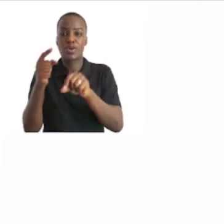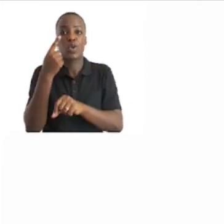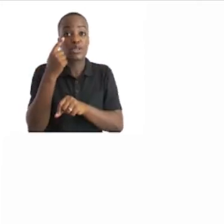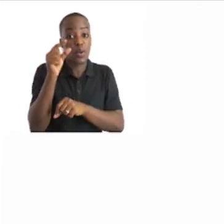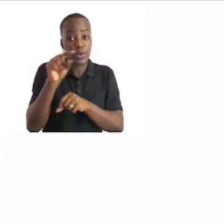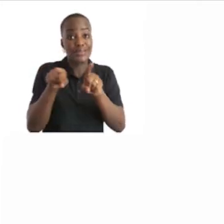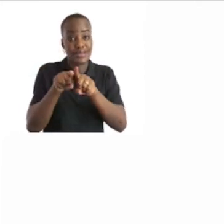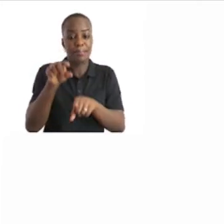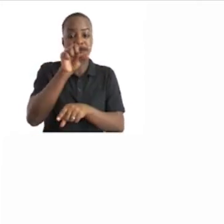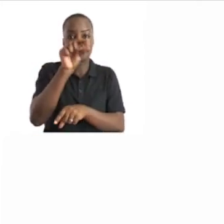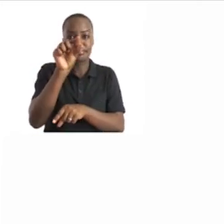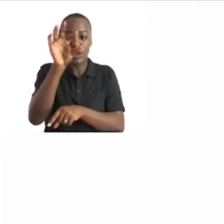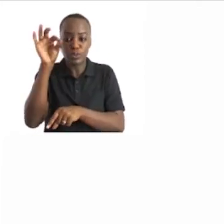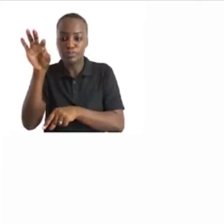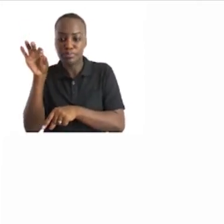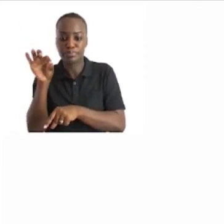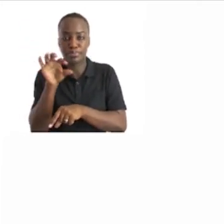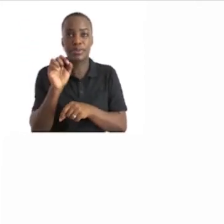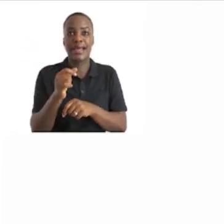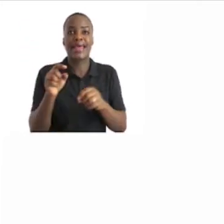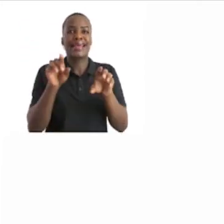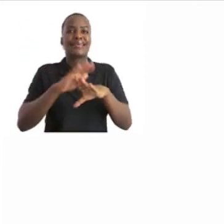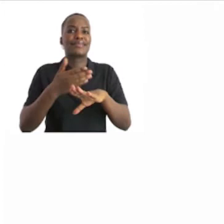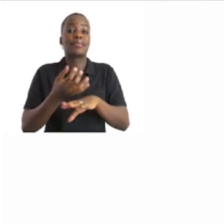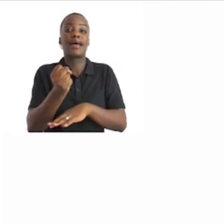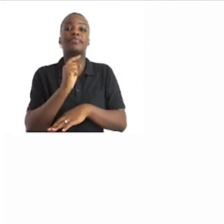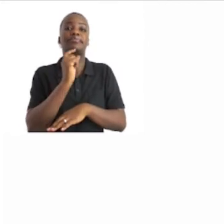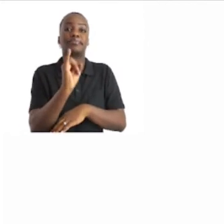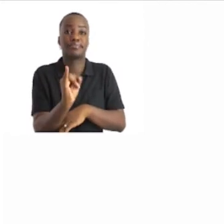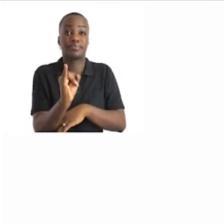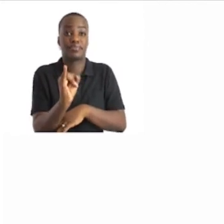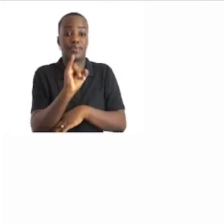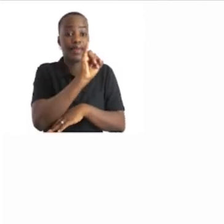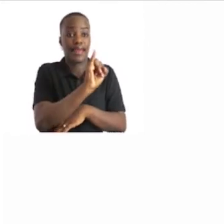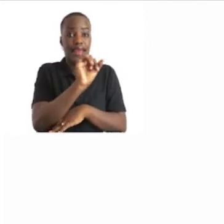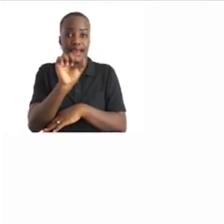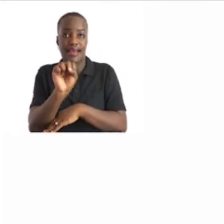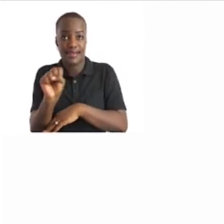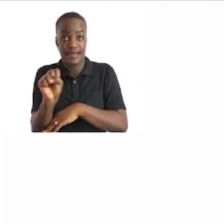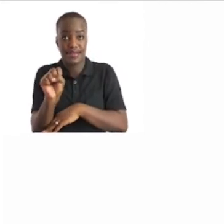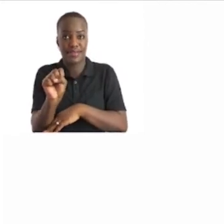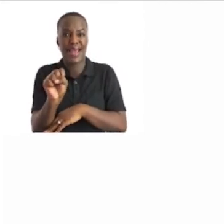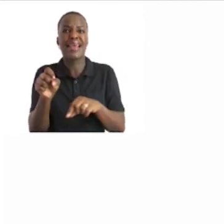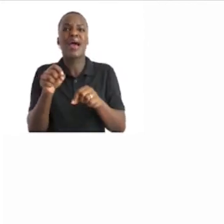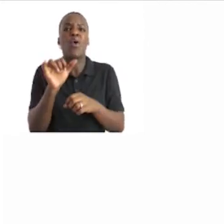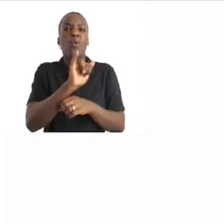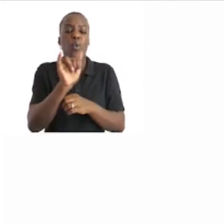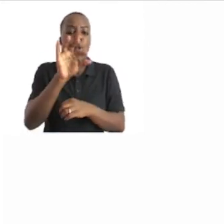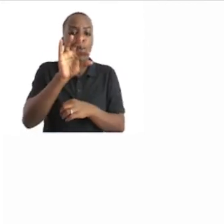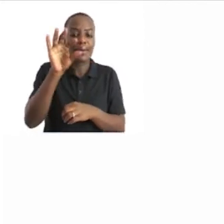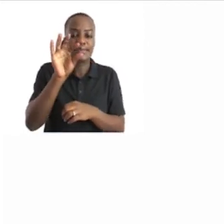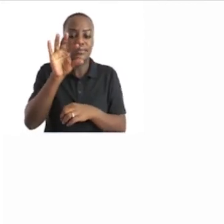For example, we have the word is. If you find all the is words, the next thing you're going to do